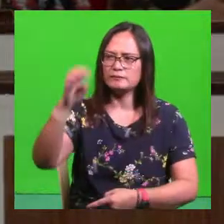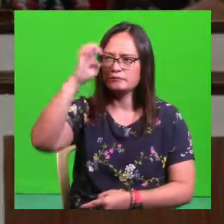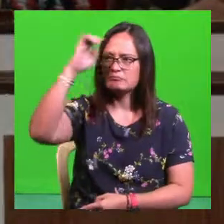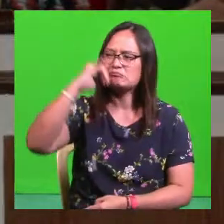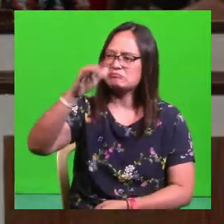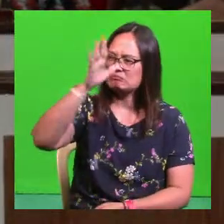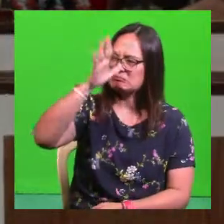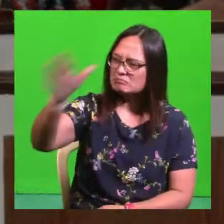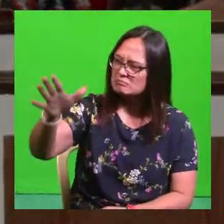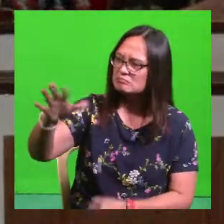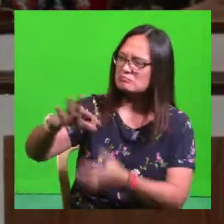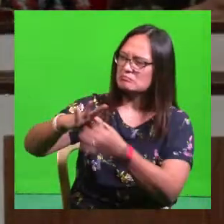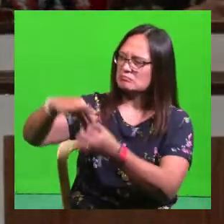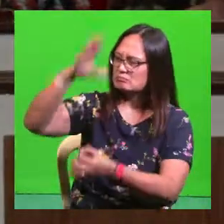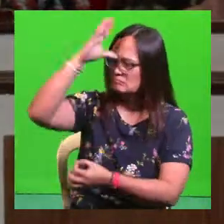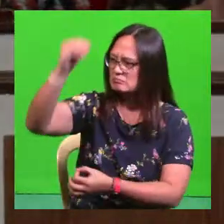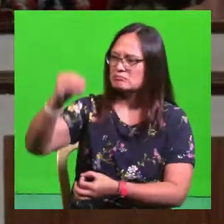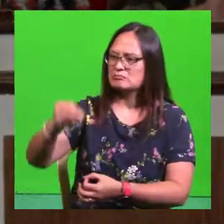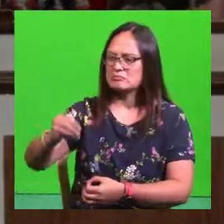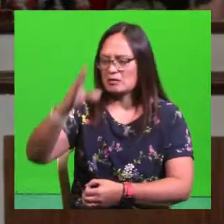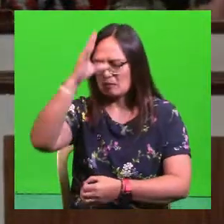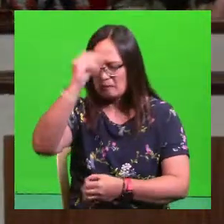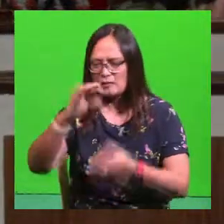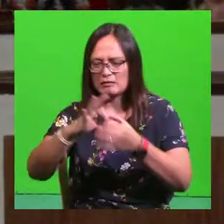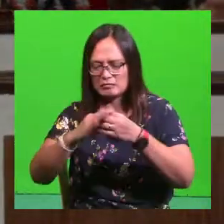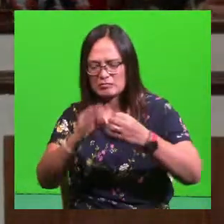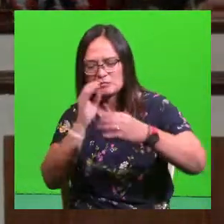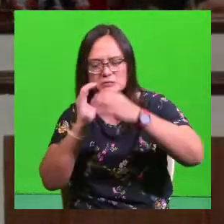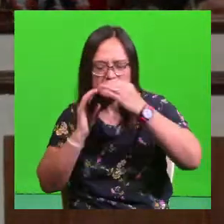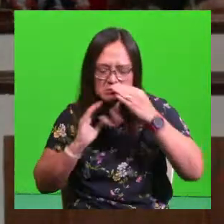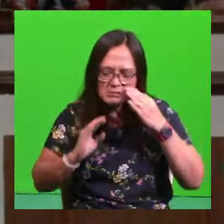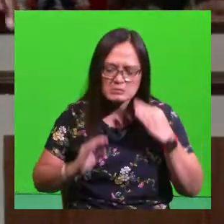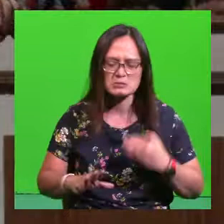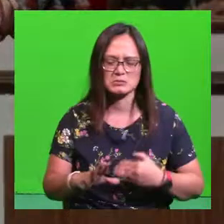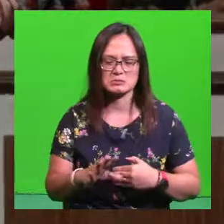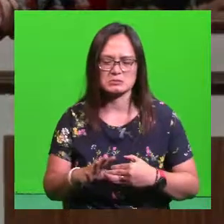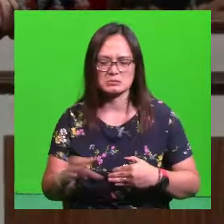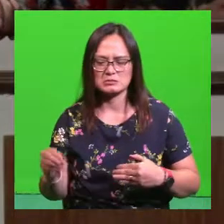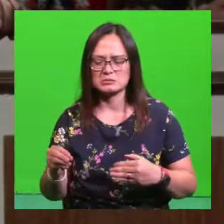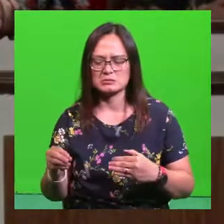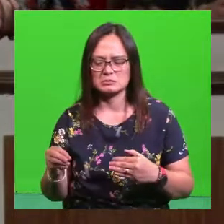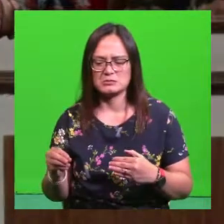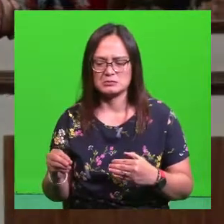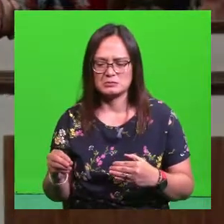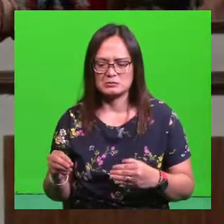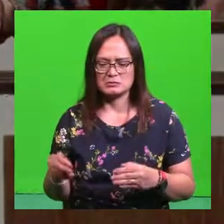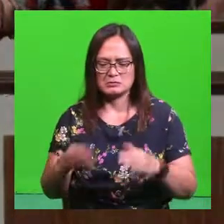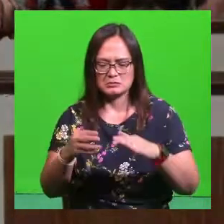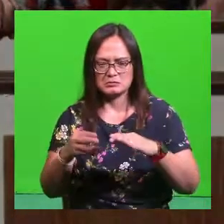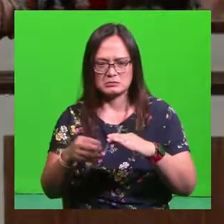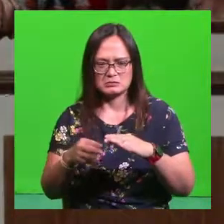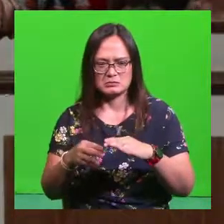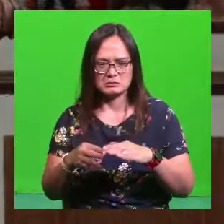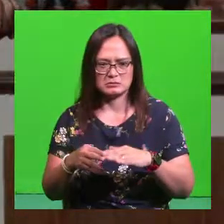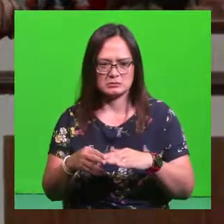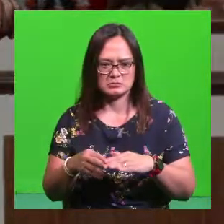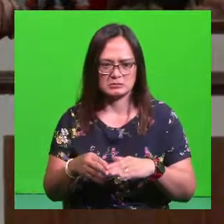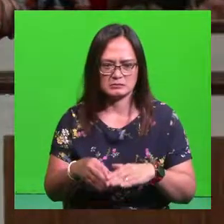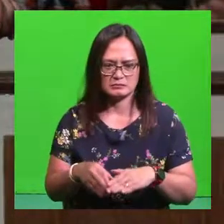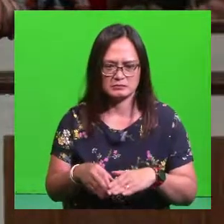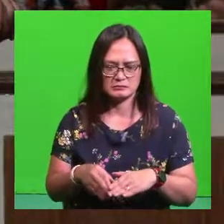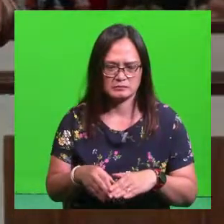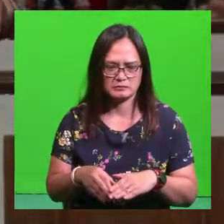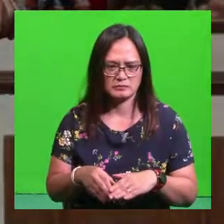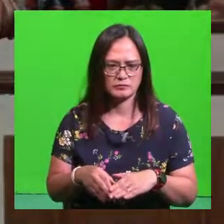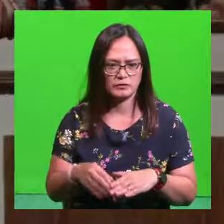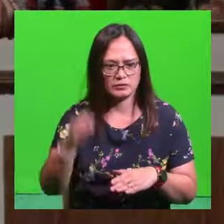of sorrows, and acquainted with grief, and we hid as it were our faces from him. He was